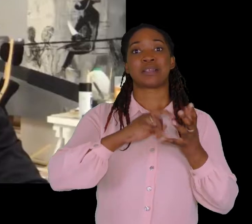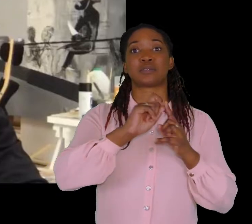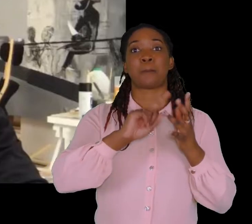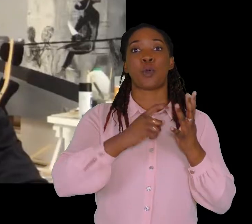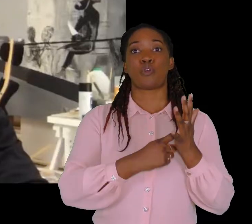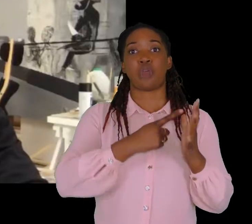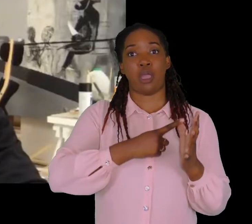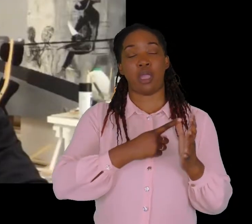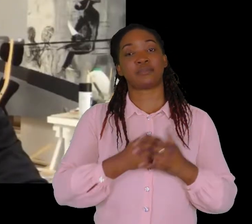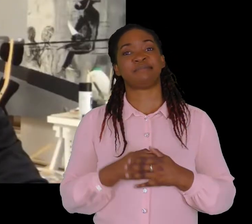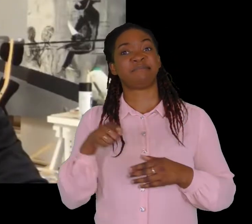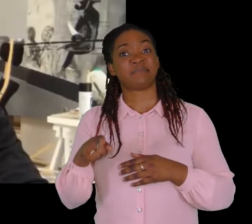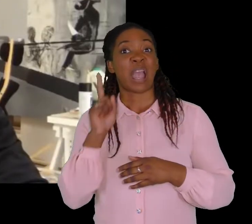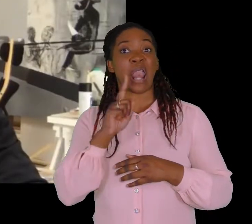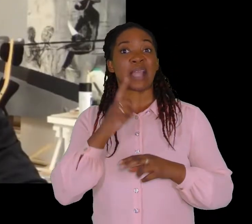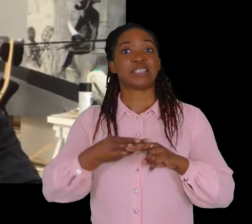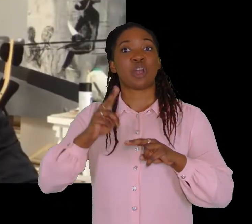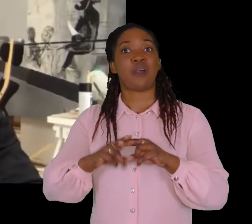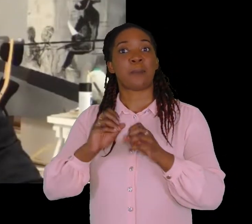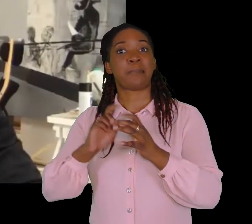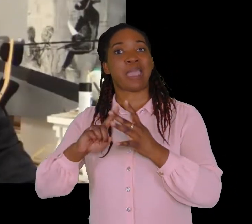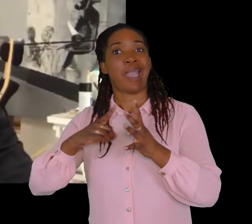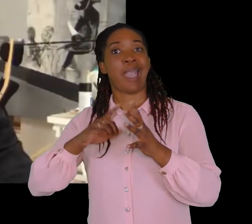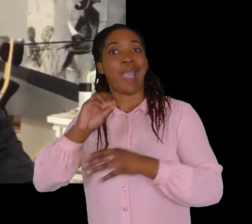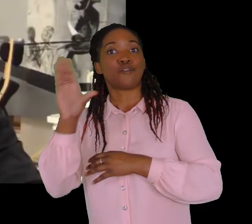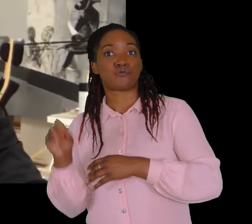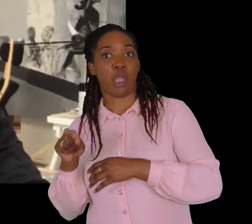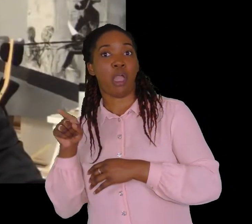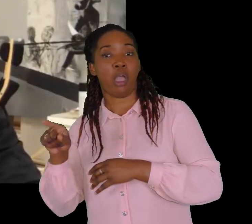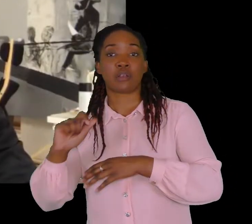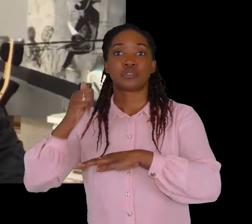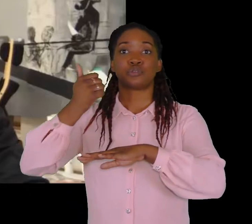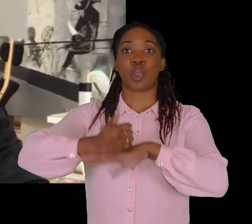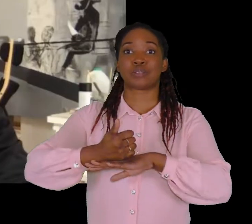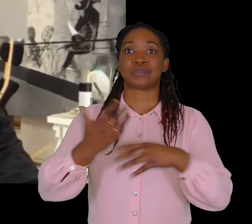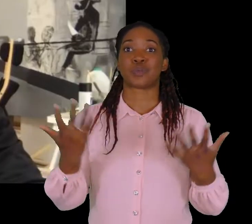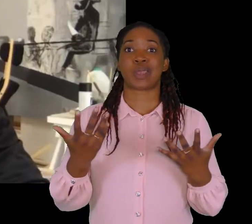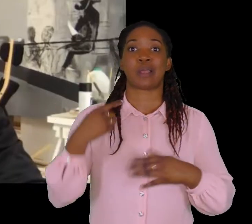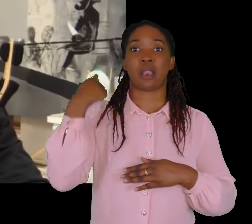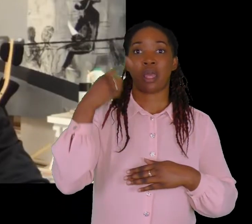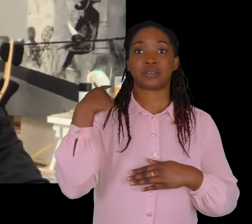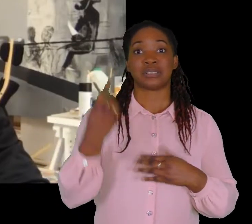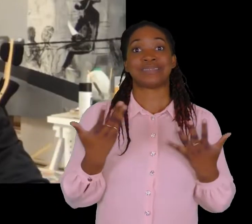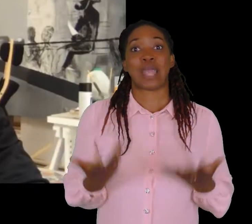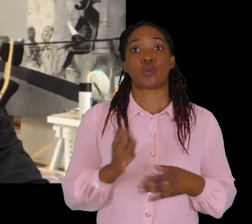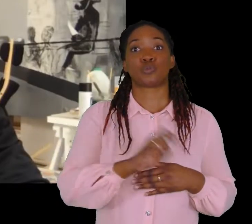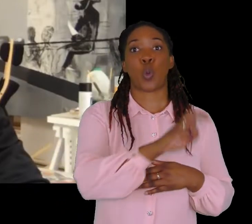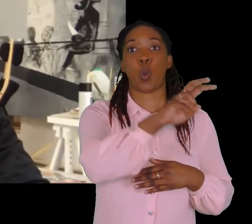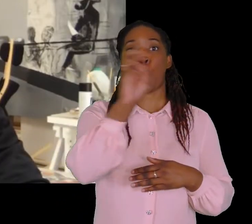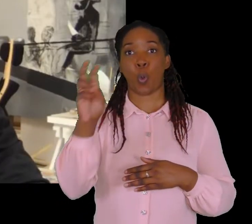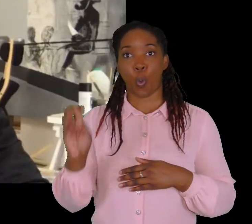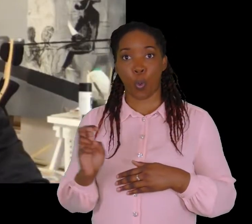ongoing exhibition, Legacies of Biafra, which is a touring exhibition, which originated at the Brixton Art Gallery in London, and it's touring